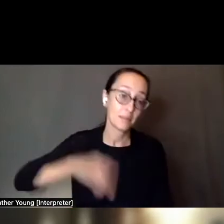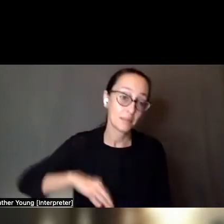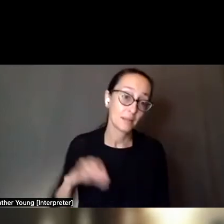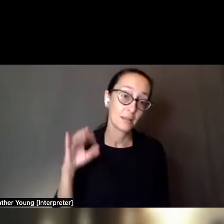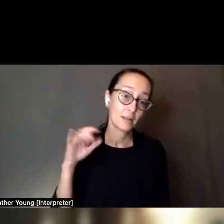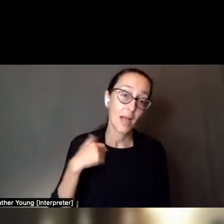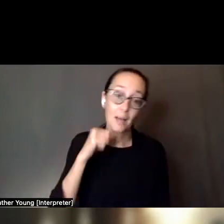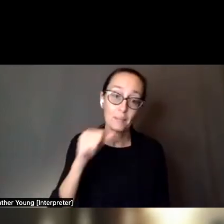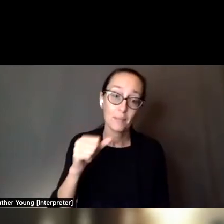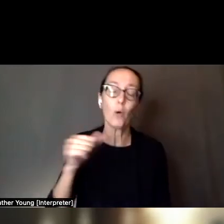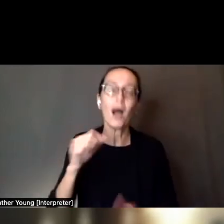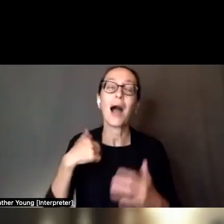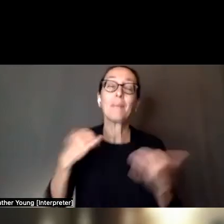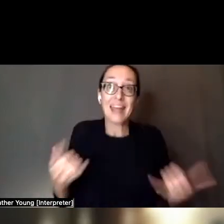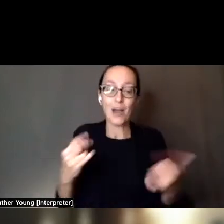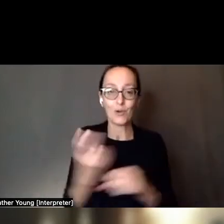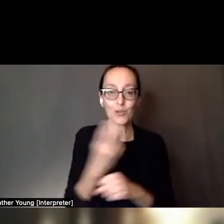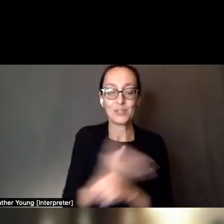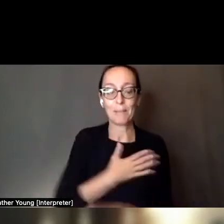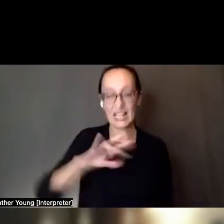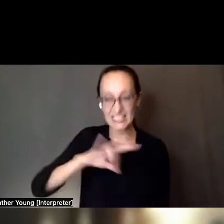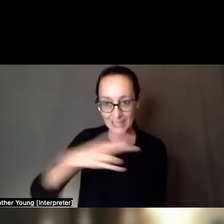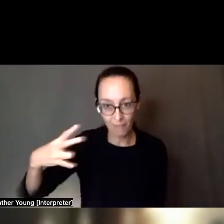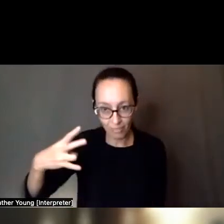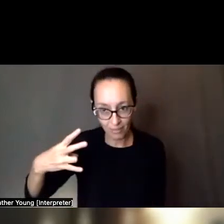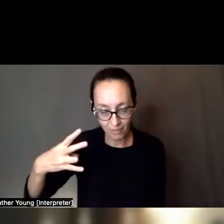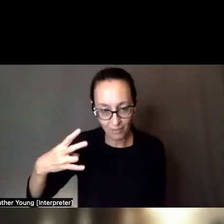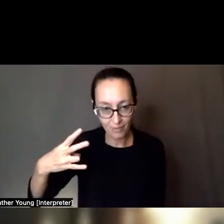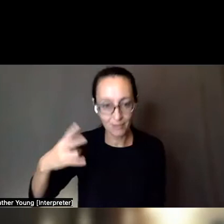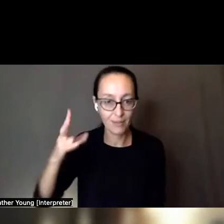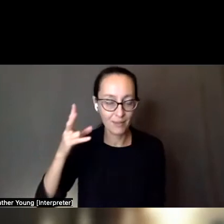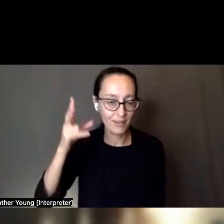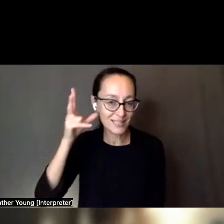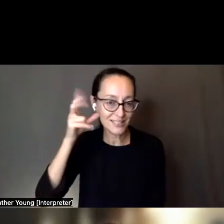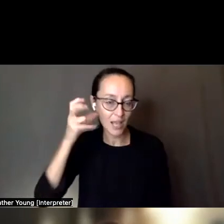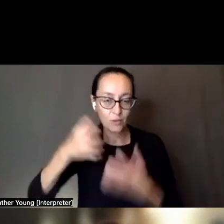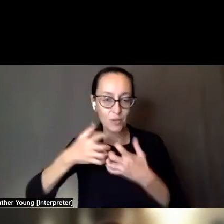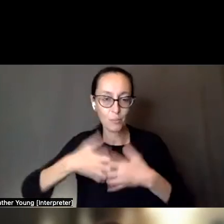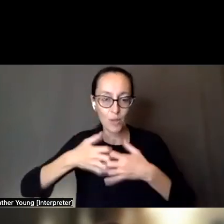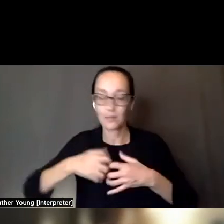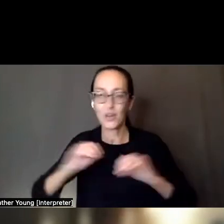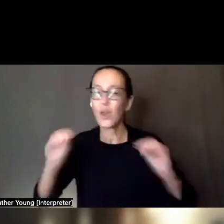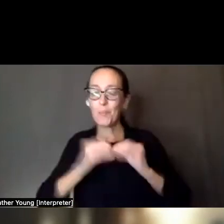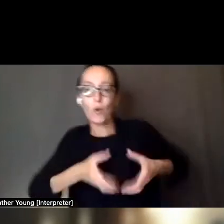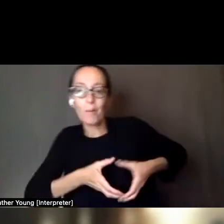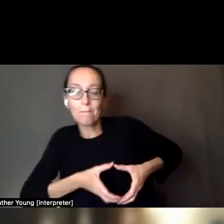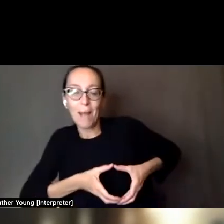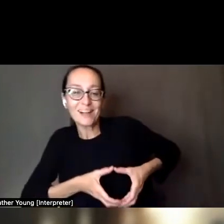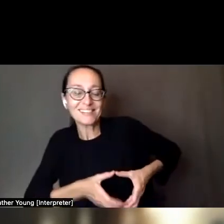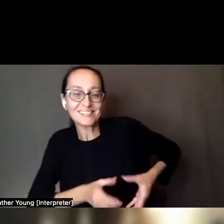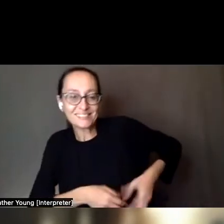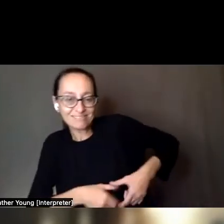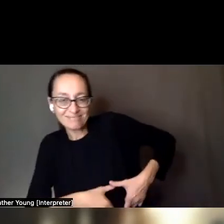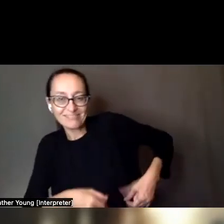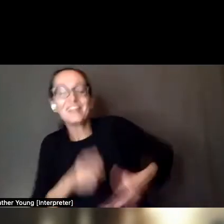sound processor. Wow, isn't that amazing? No more boxes, and some people are using